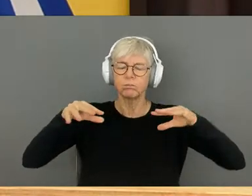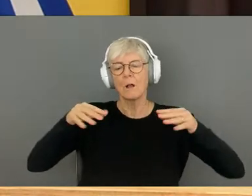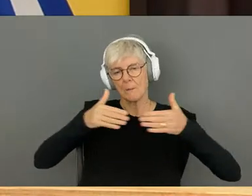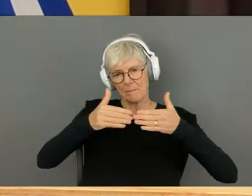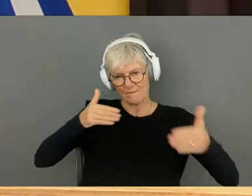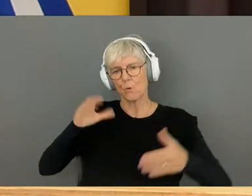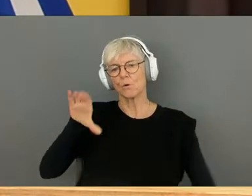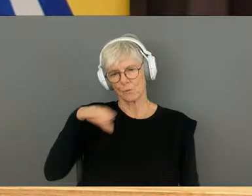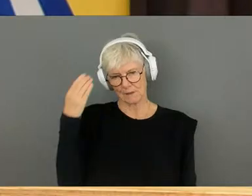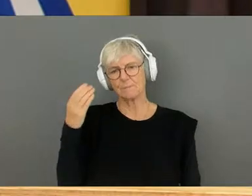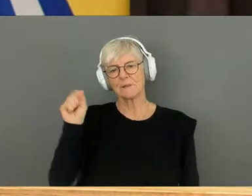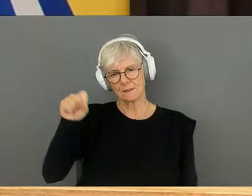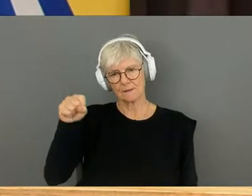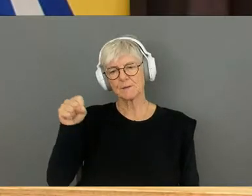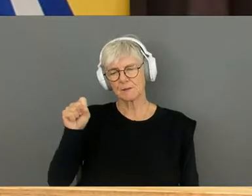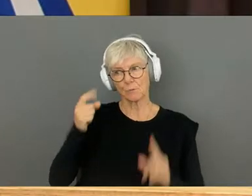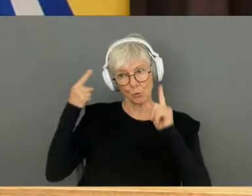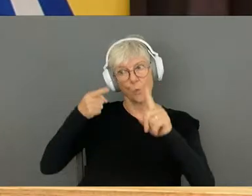Christmas. So